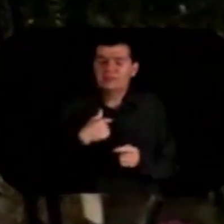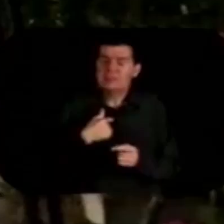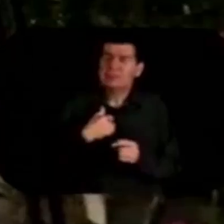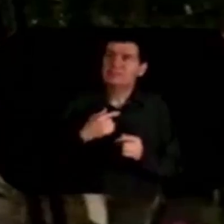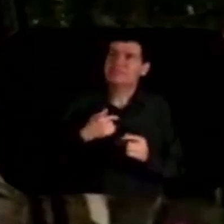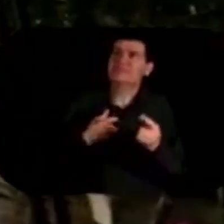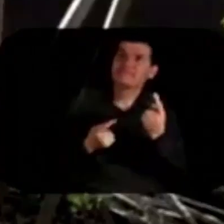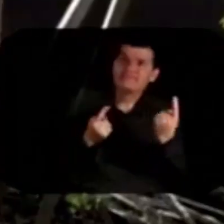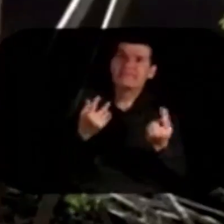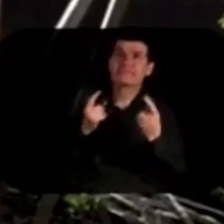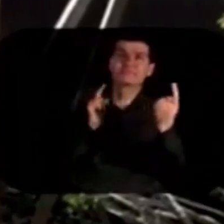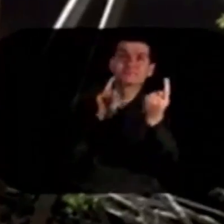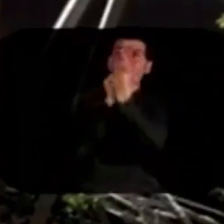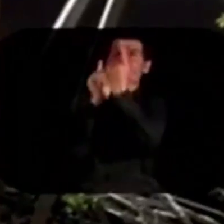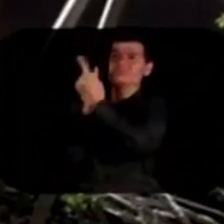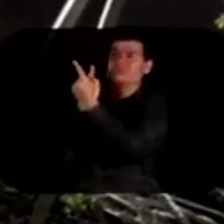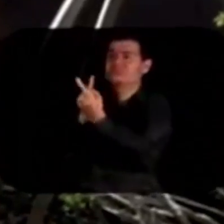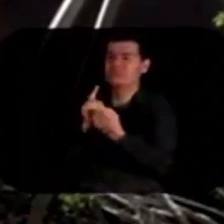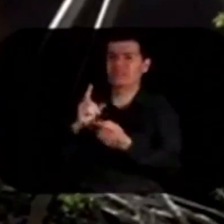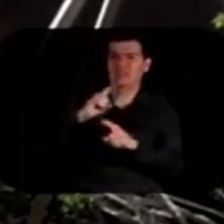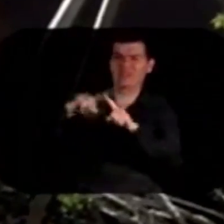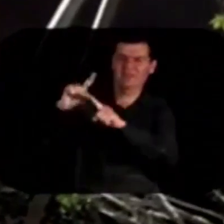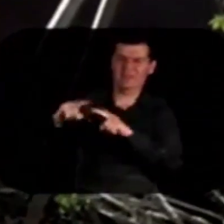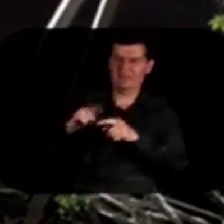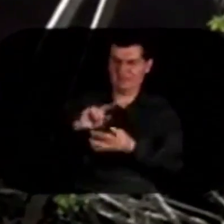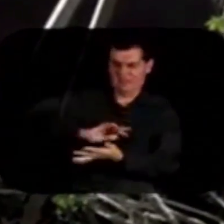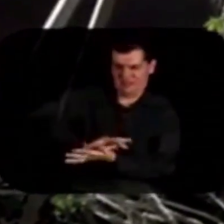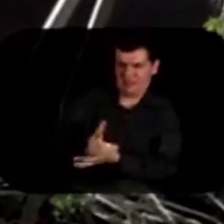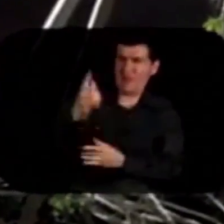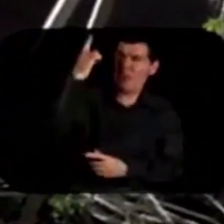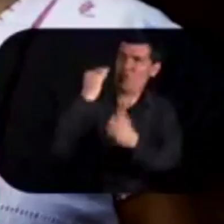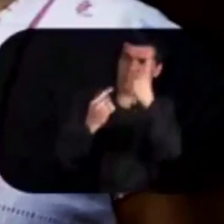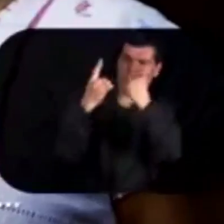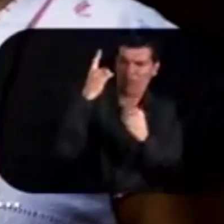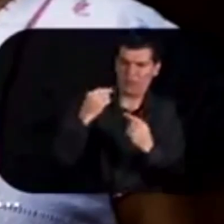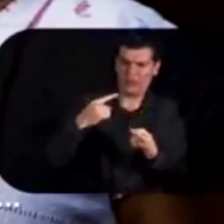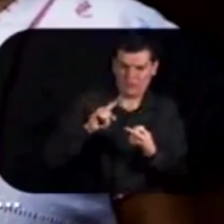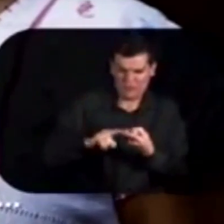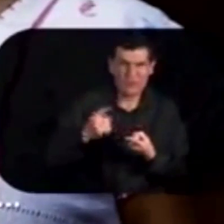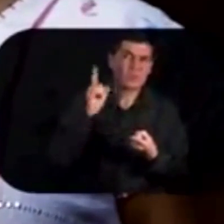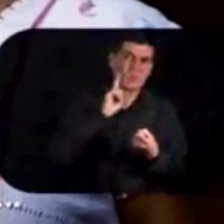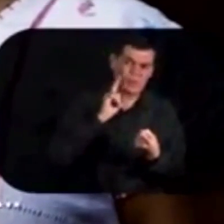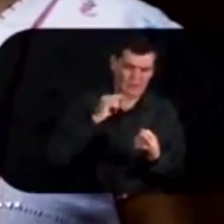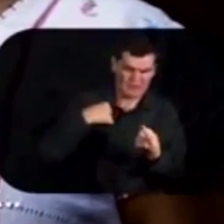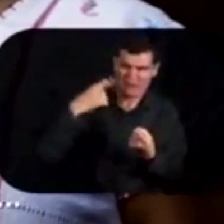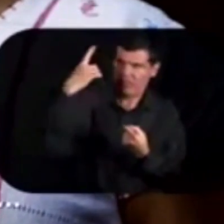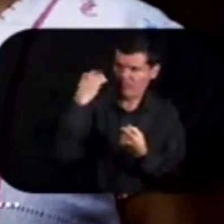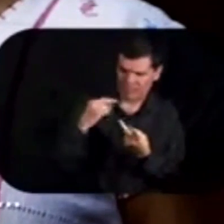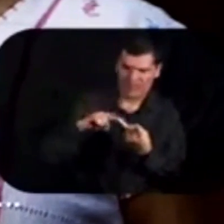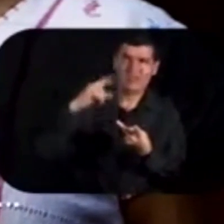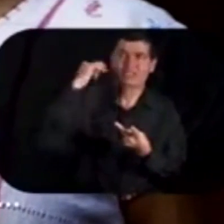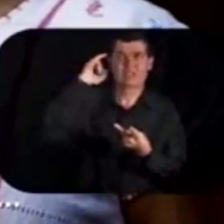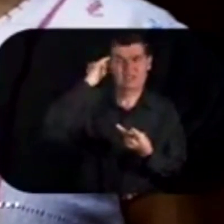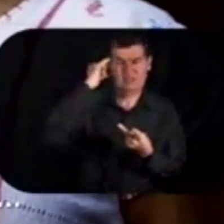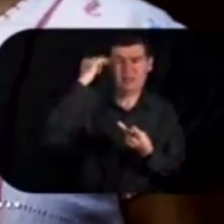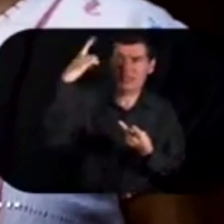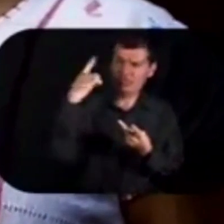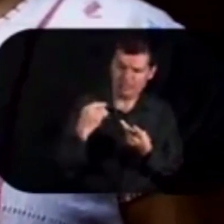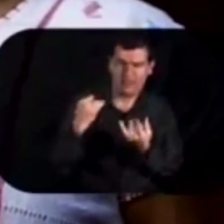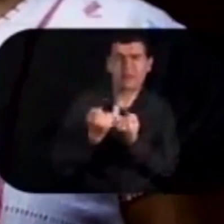information. I have faced different ways of discrimination. Because I'm a woman, because